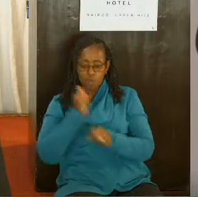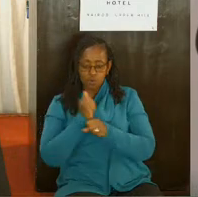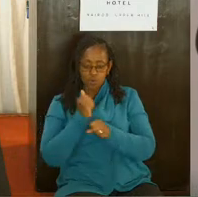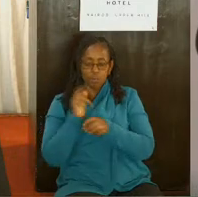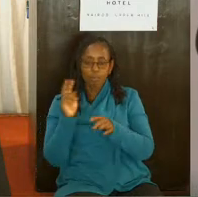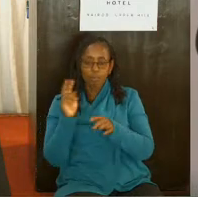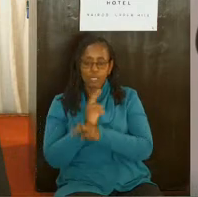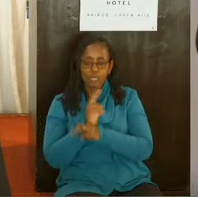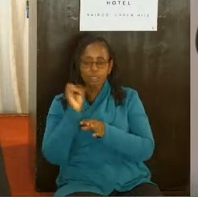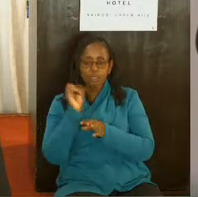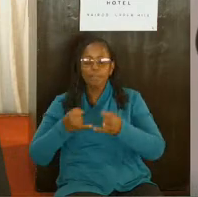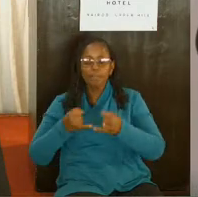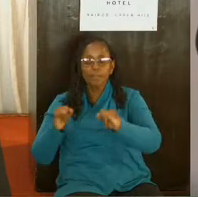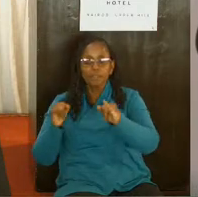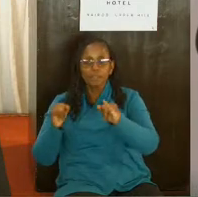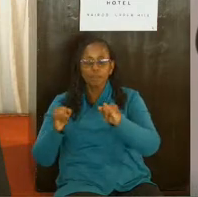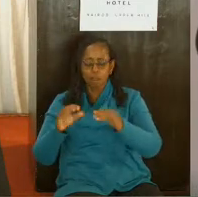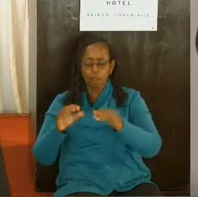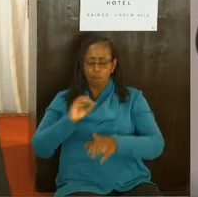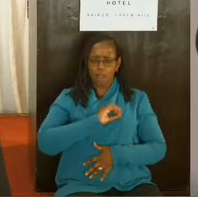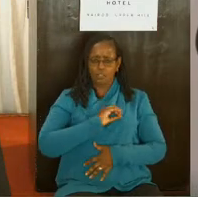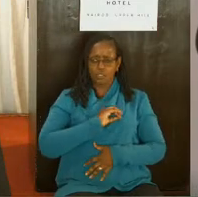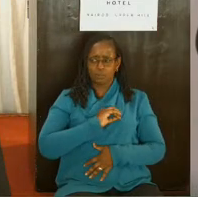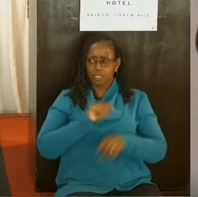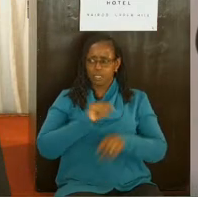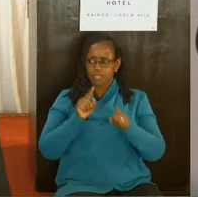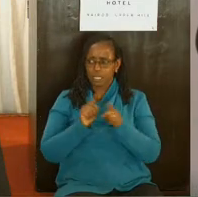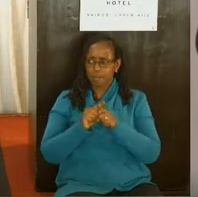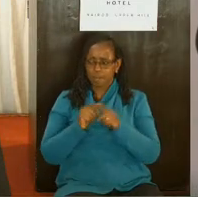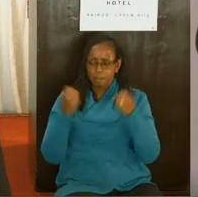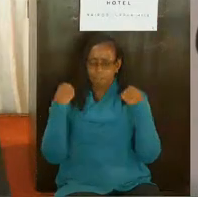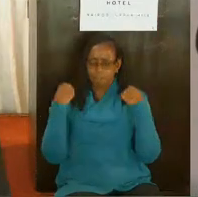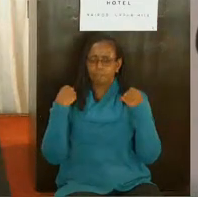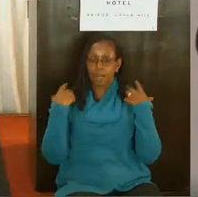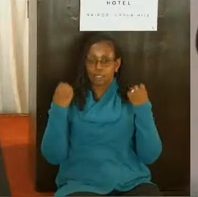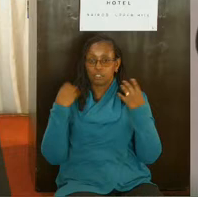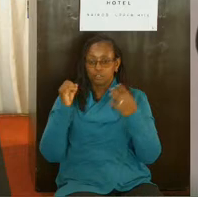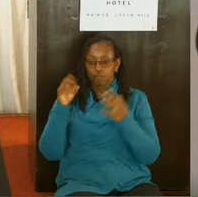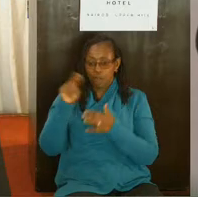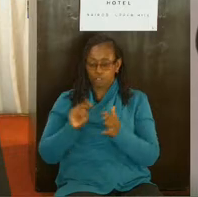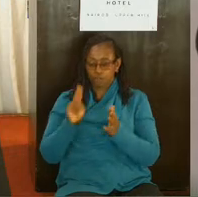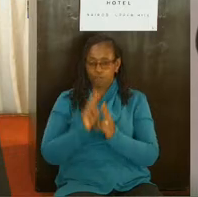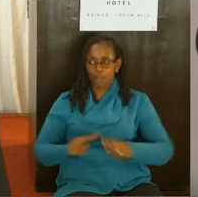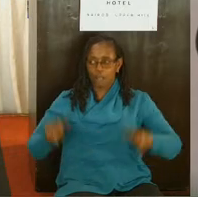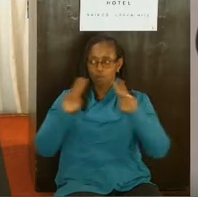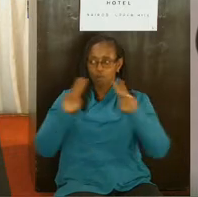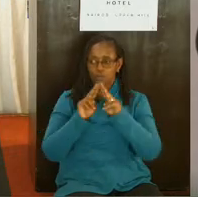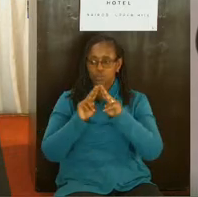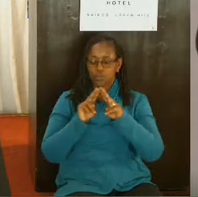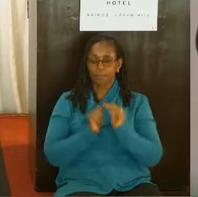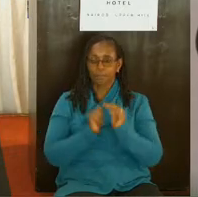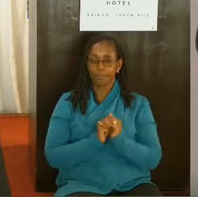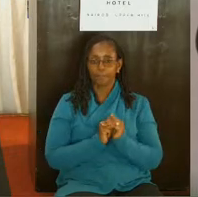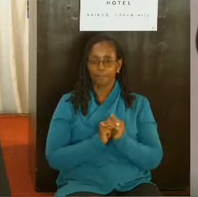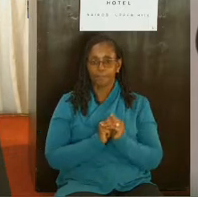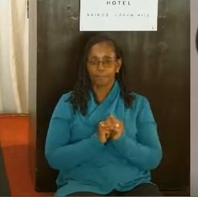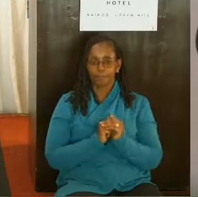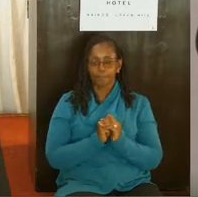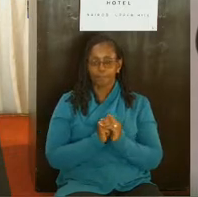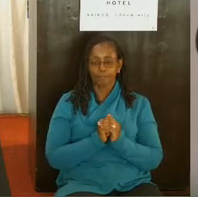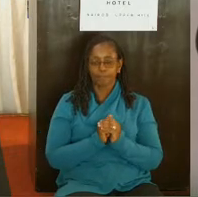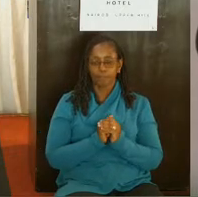implementation ownership and practice of national values and these